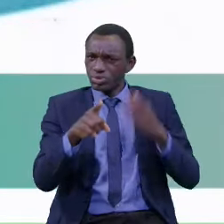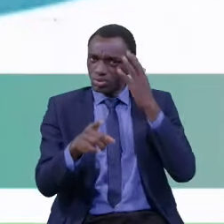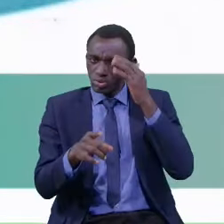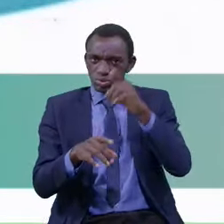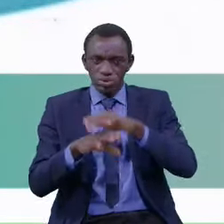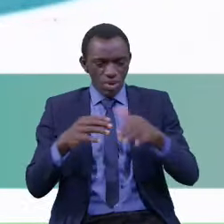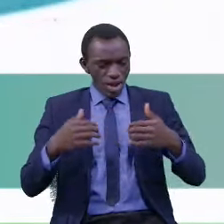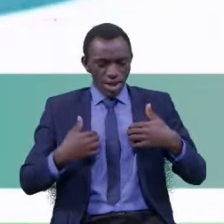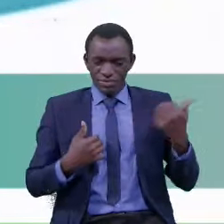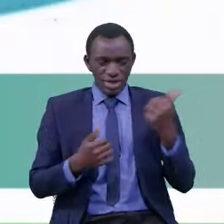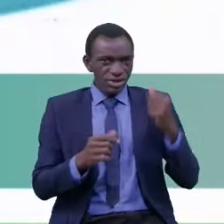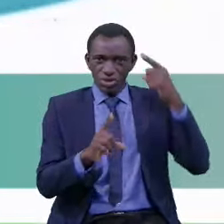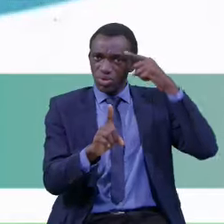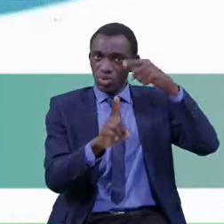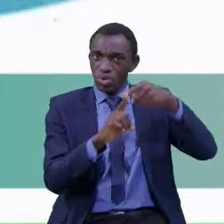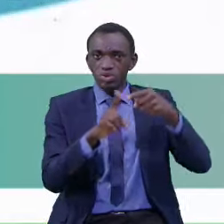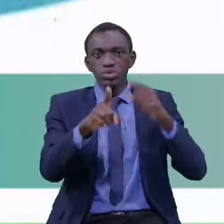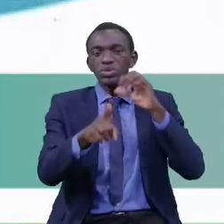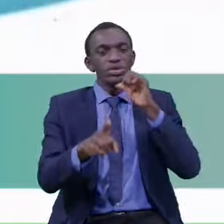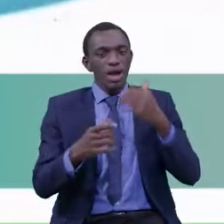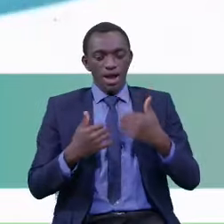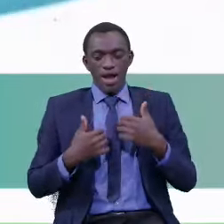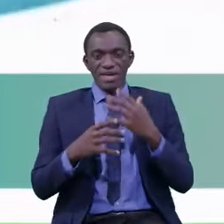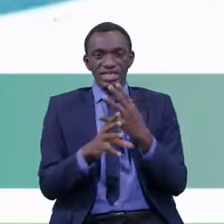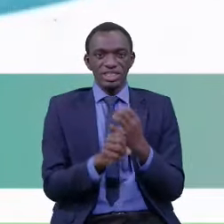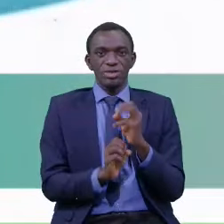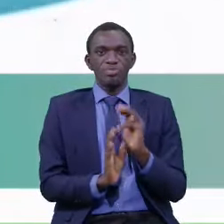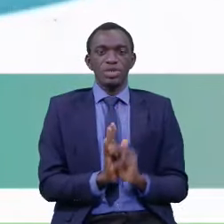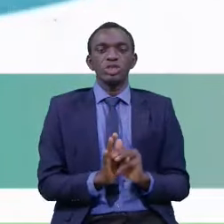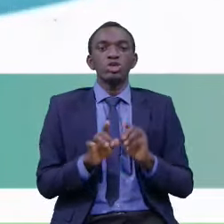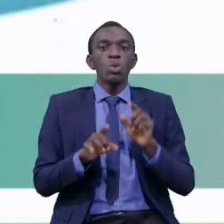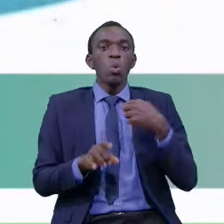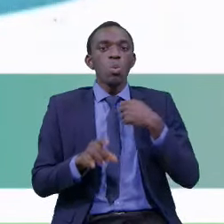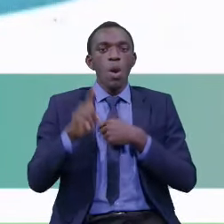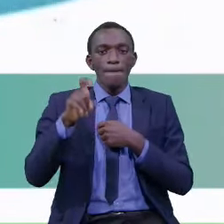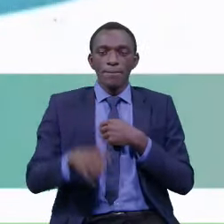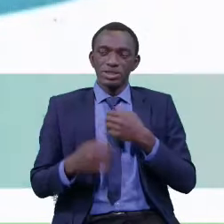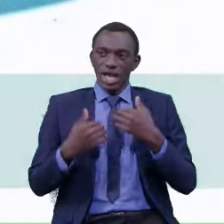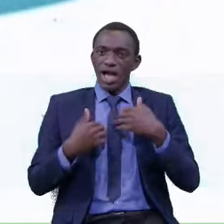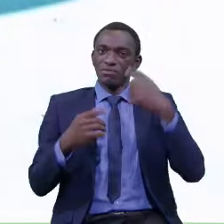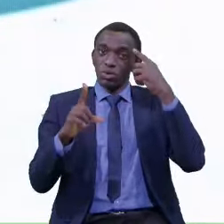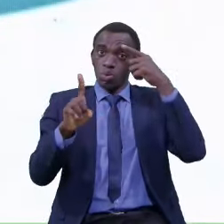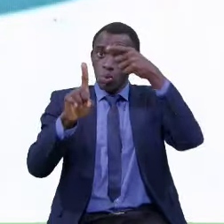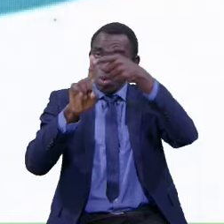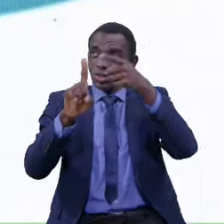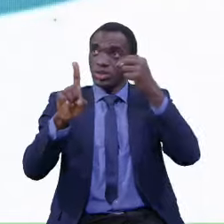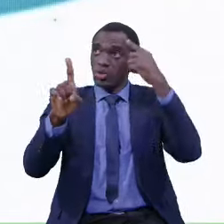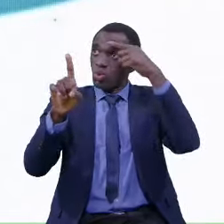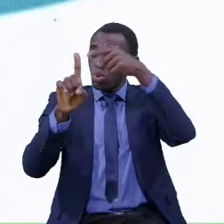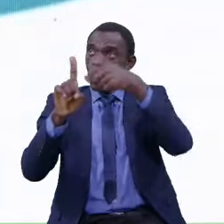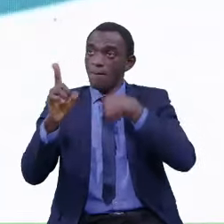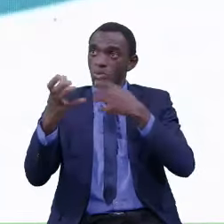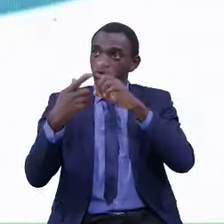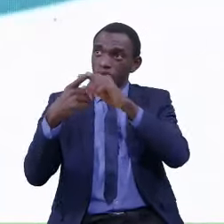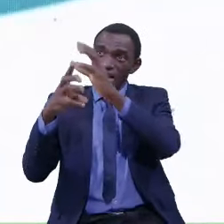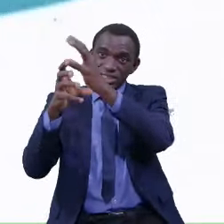no achievement. You must have a goal. The goal you want to reach, and the goal you want to touch,